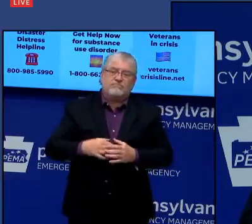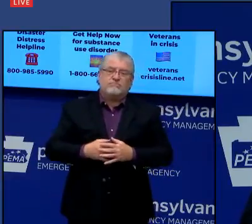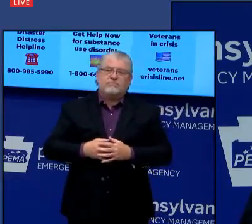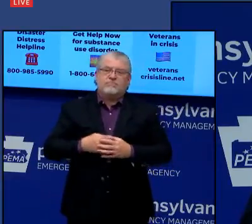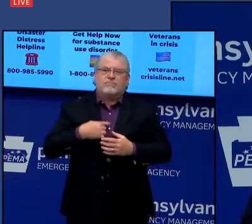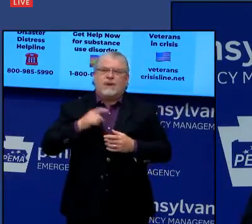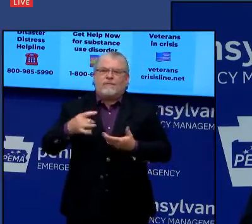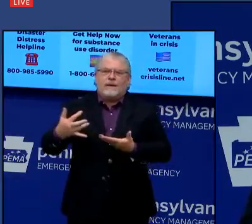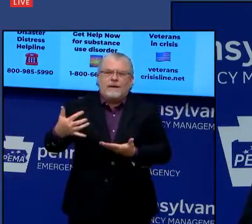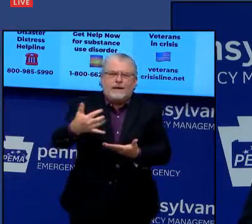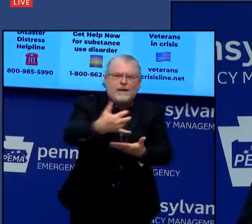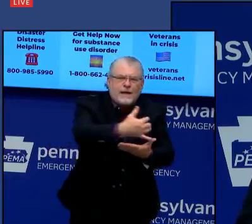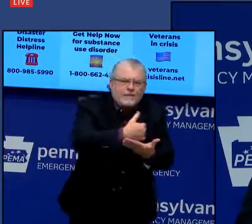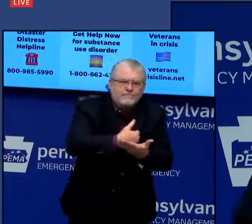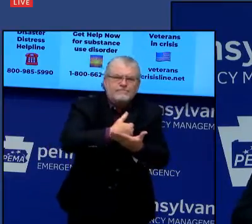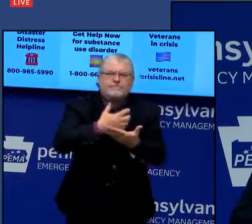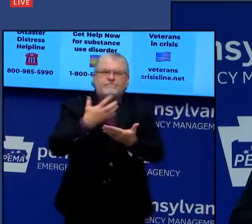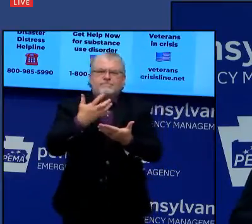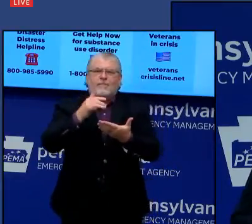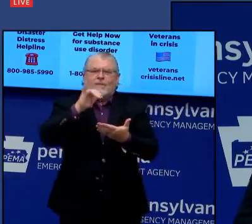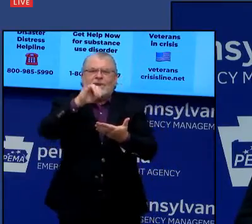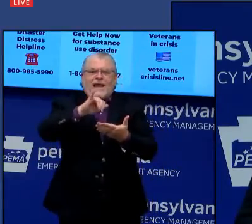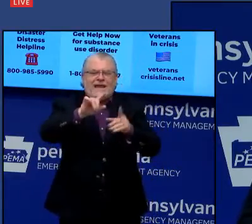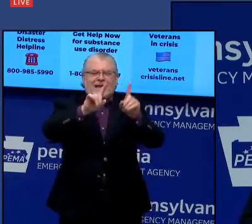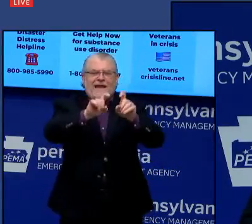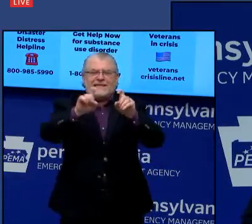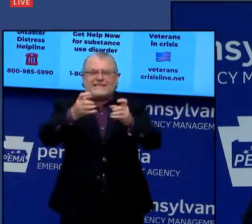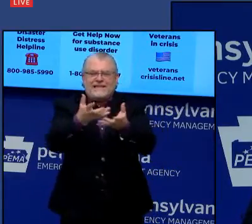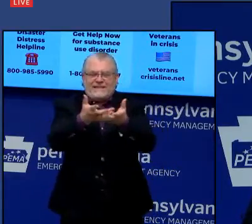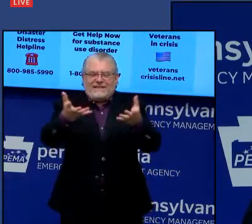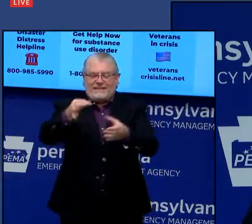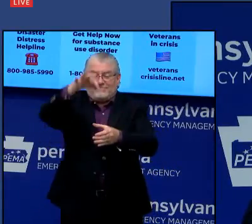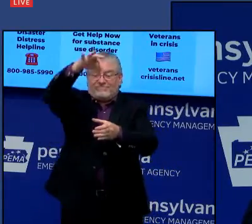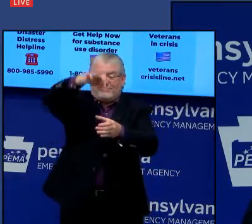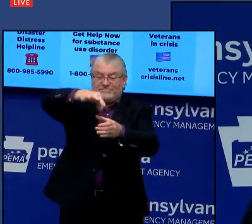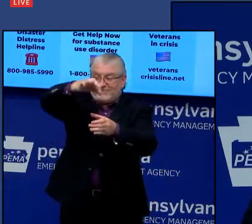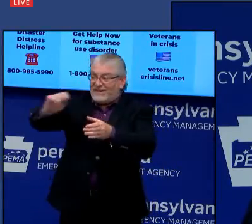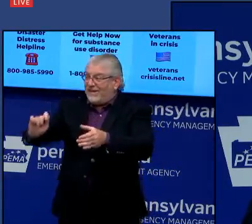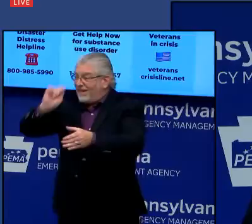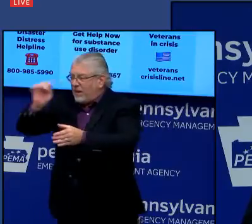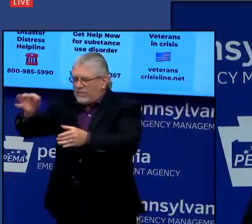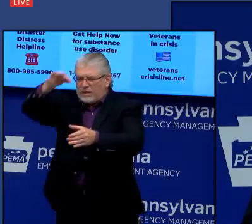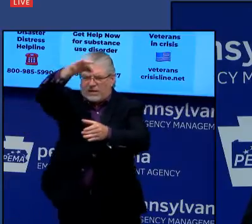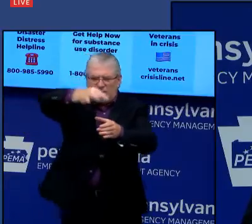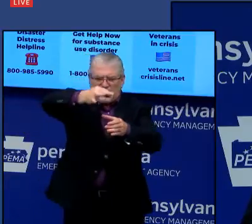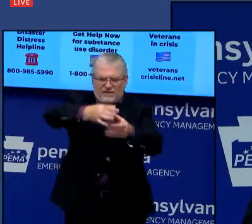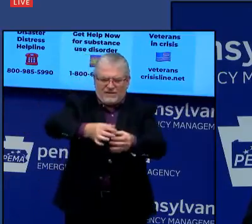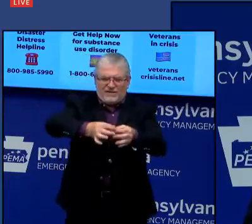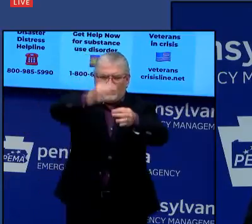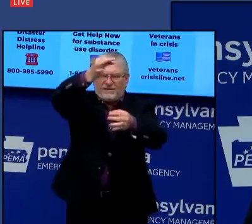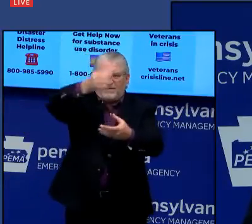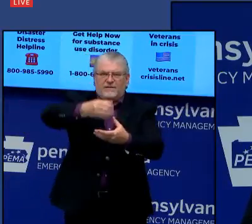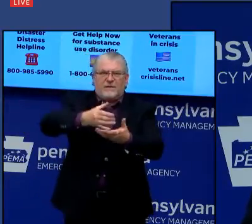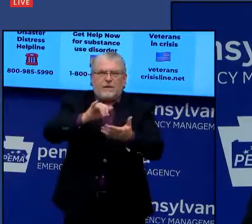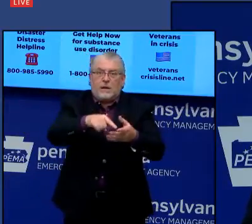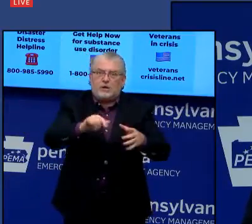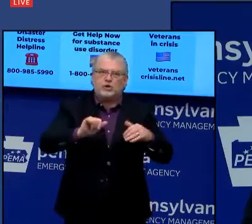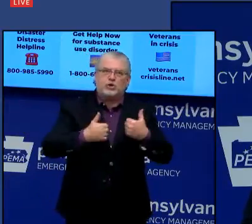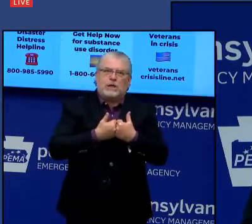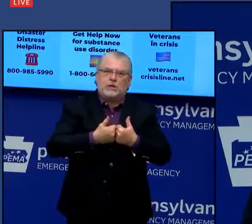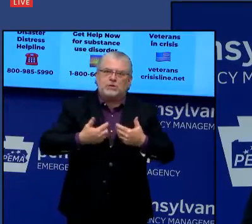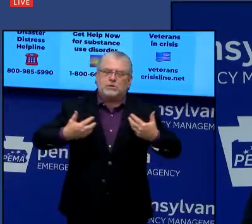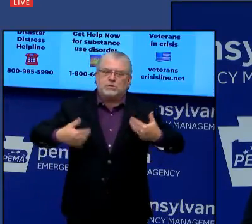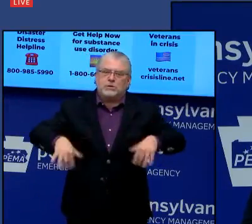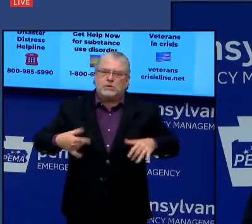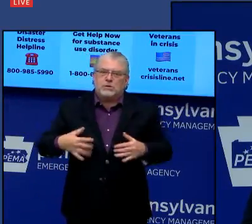the extraction chemicals and the testing chemicals. So it all has been a challenge in terms of that resource supply. Overall, I